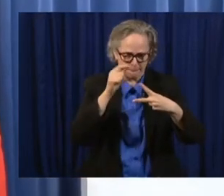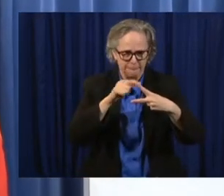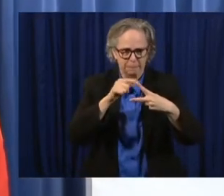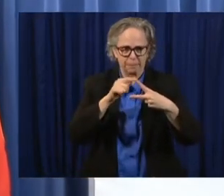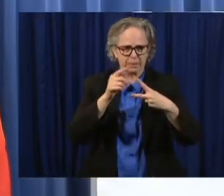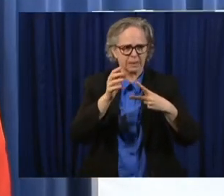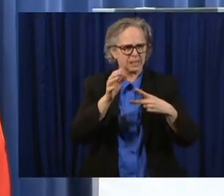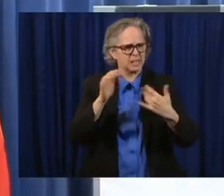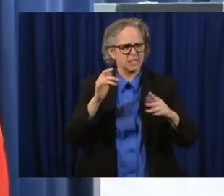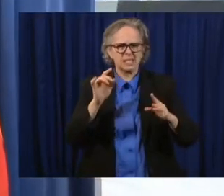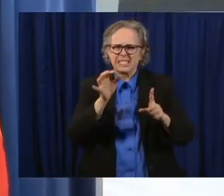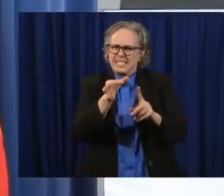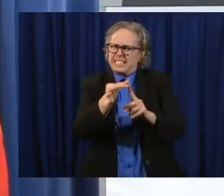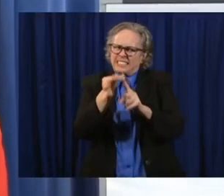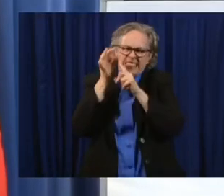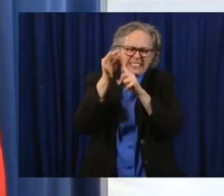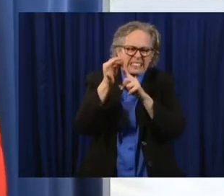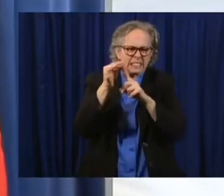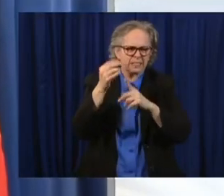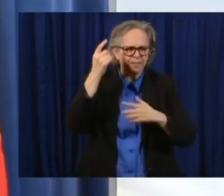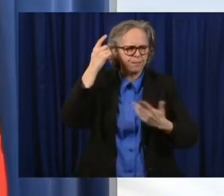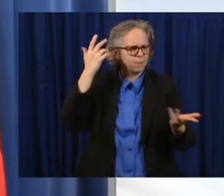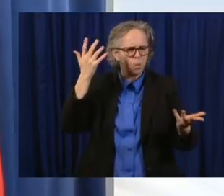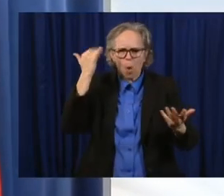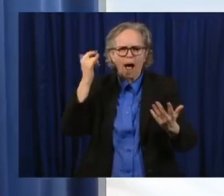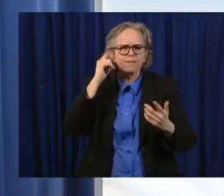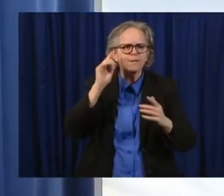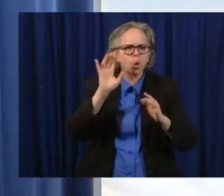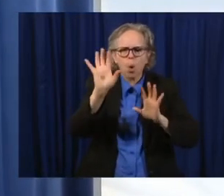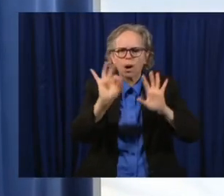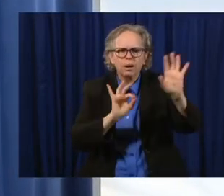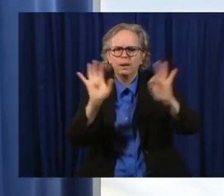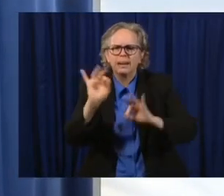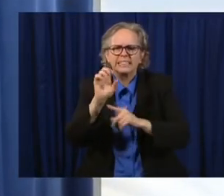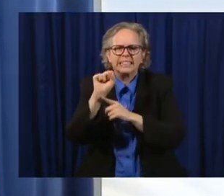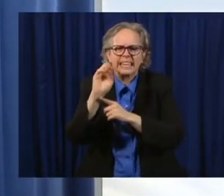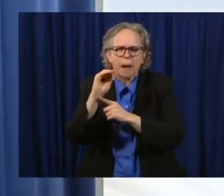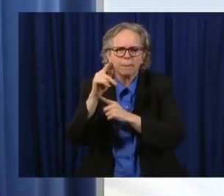needed to take the sample from the patient.